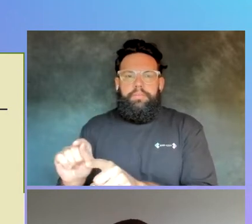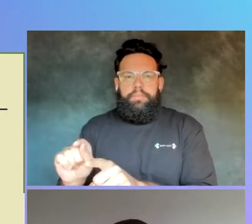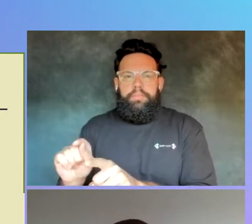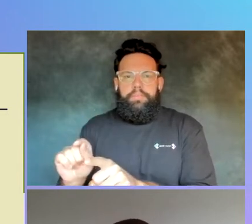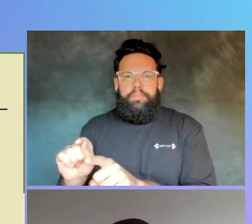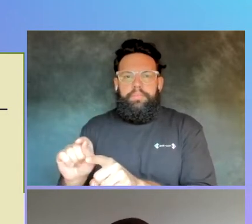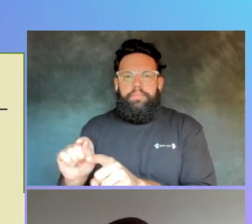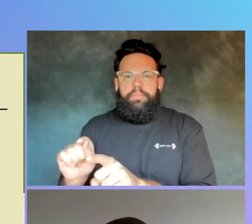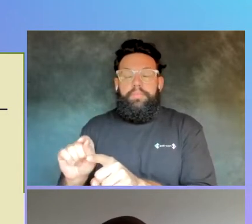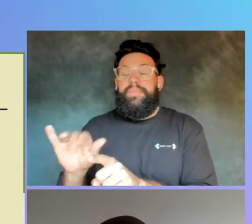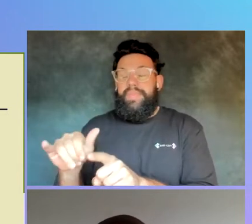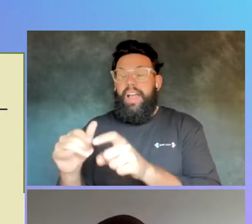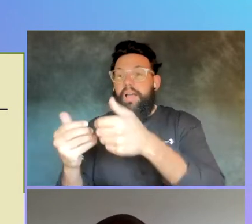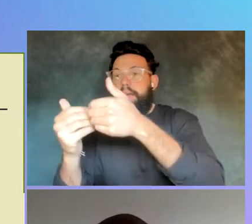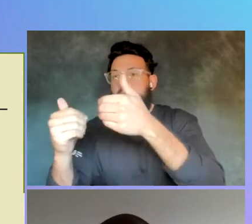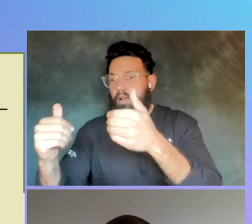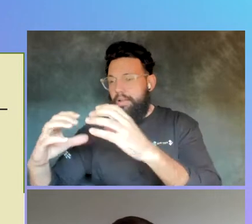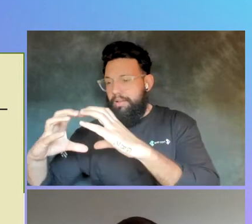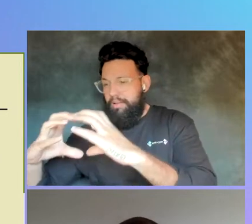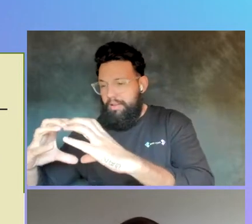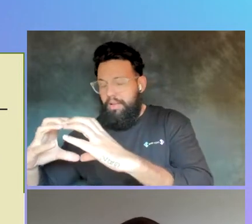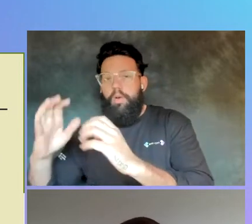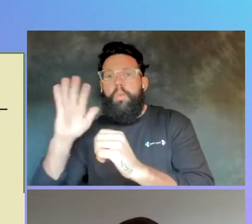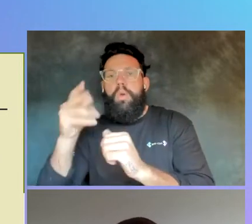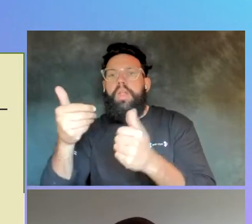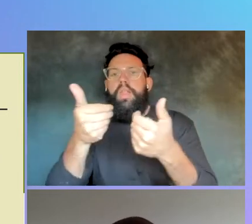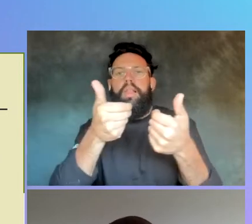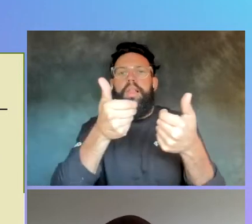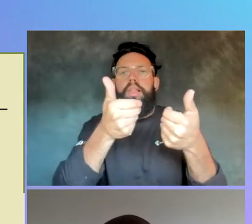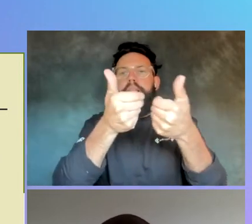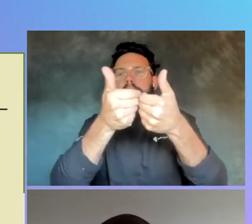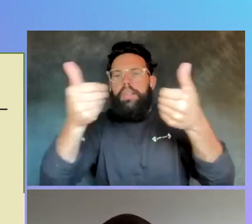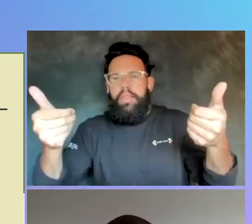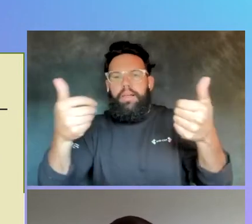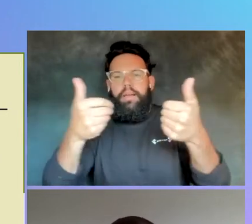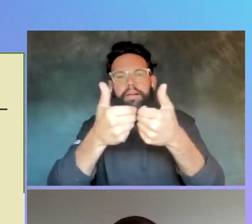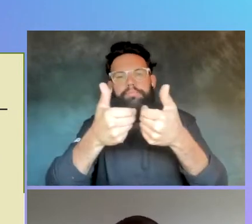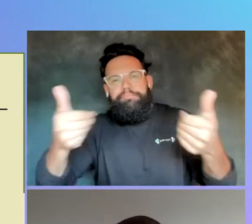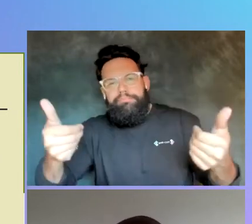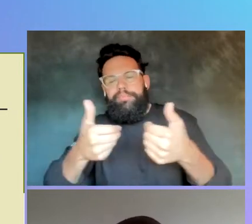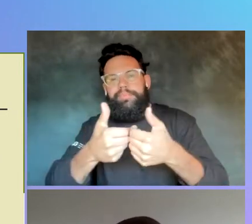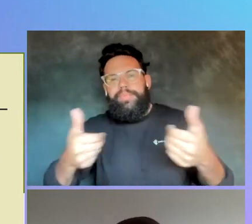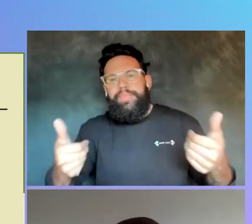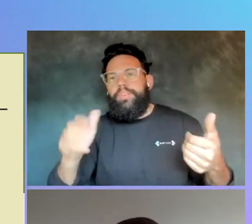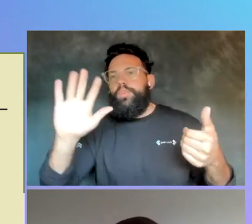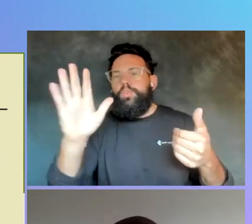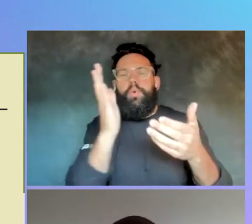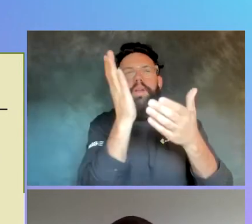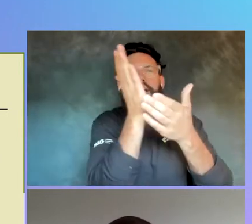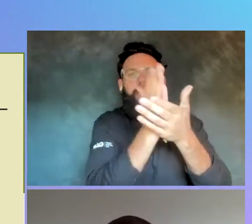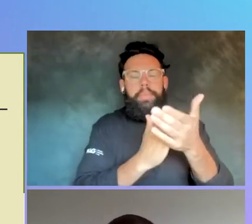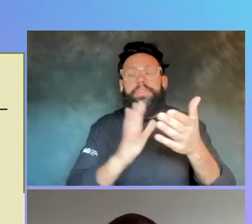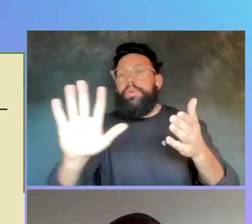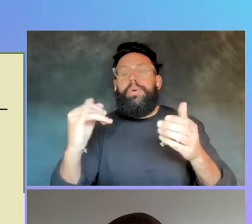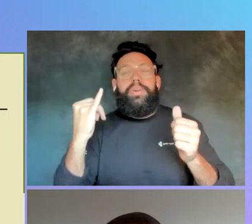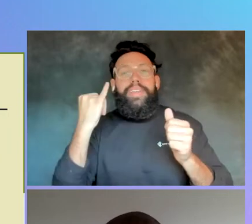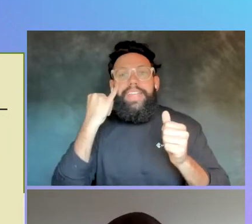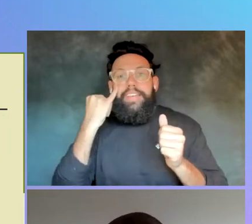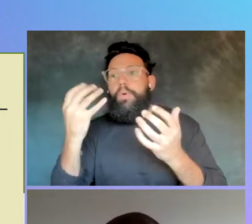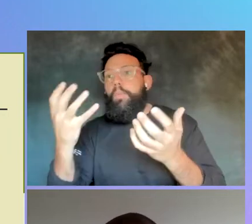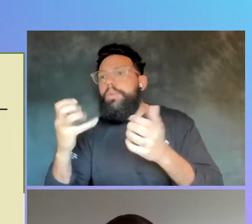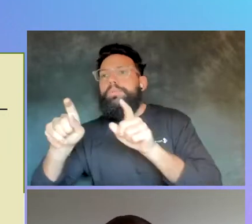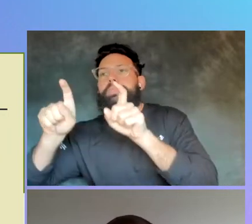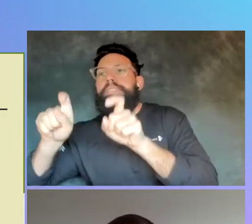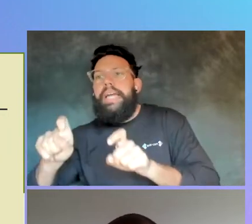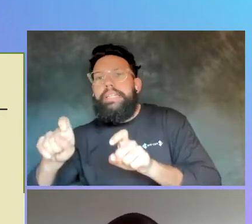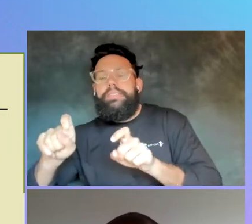isolates your specific elements. So if you want to render a button, if you want to render a drop-down, you don't have to load a